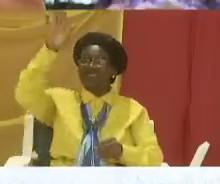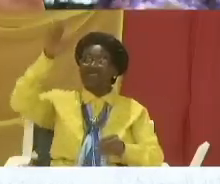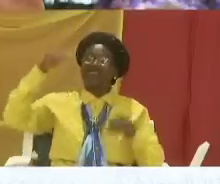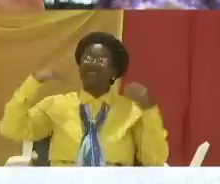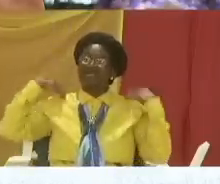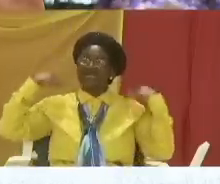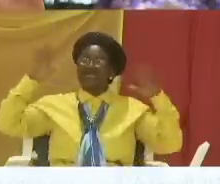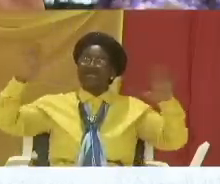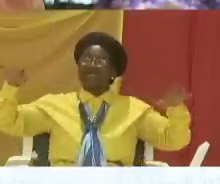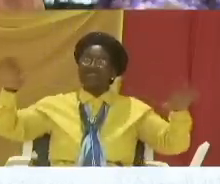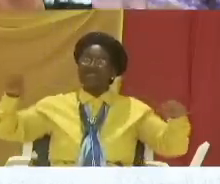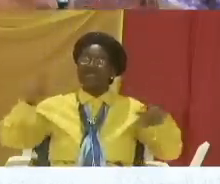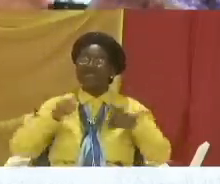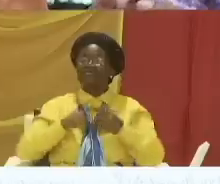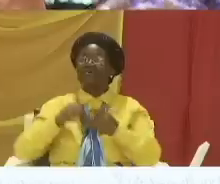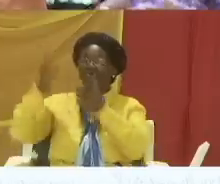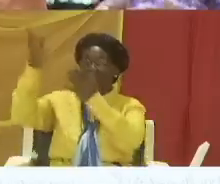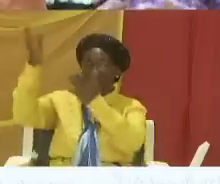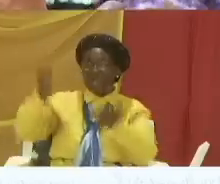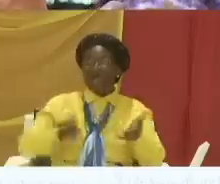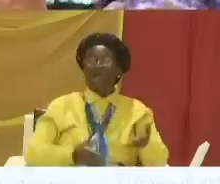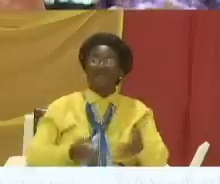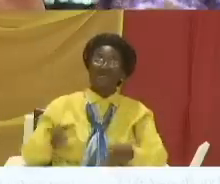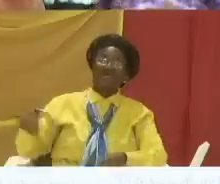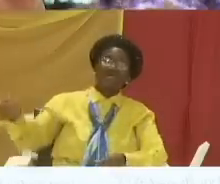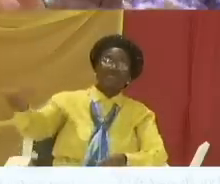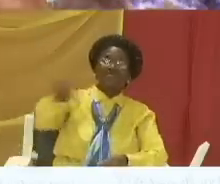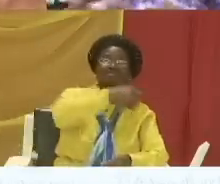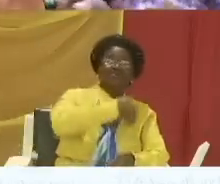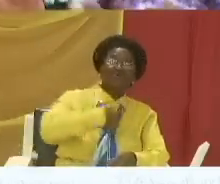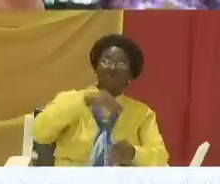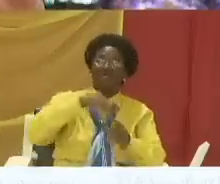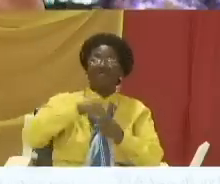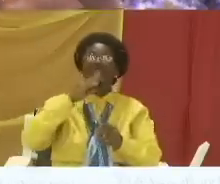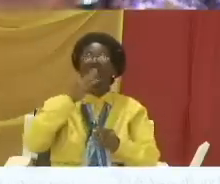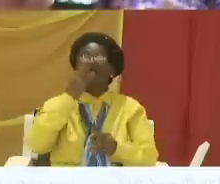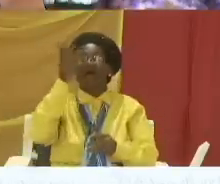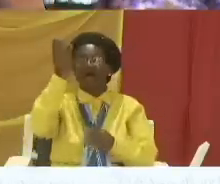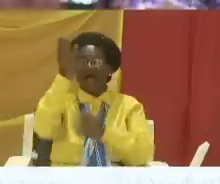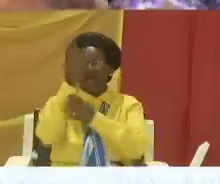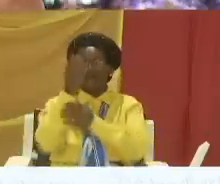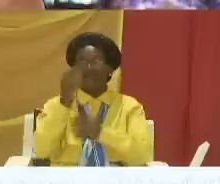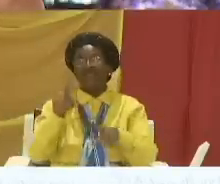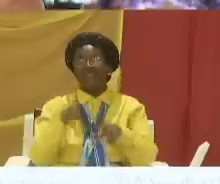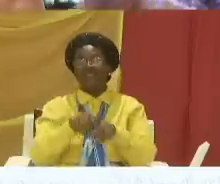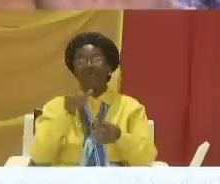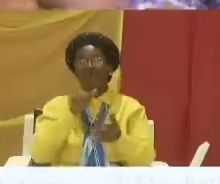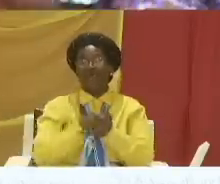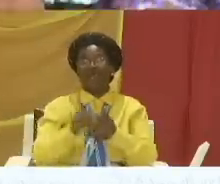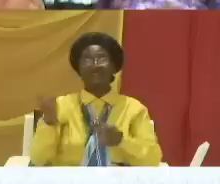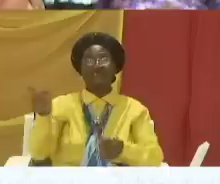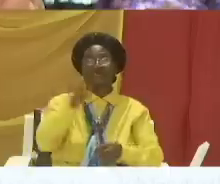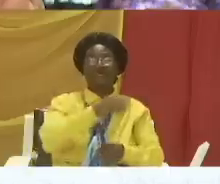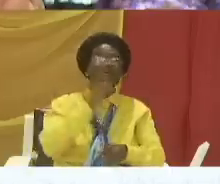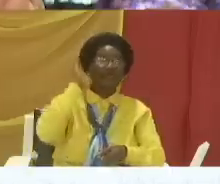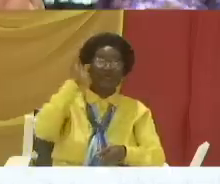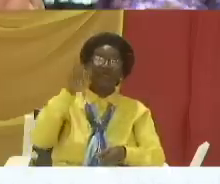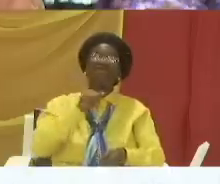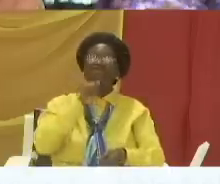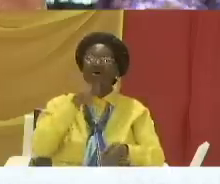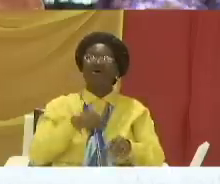you in their hands, that you will not strike your foot against a